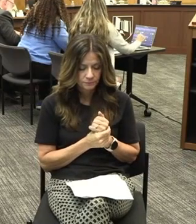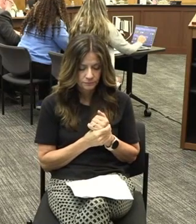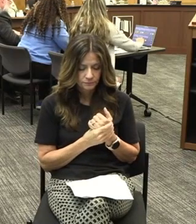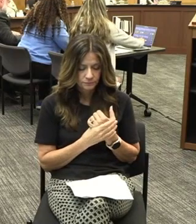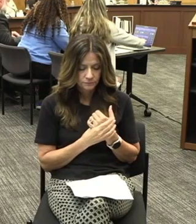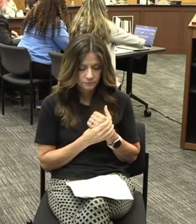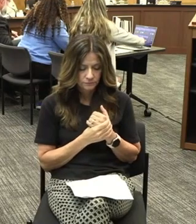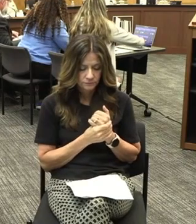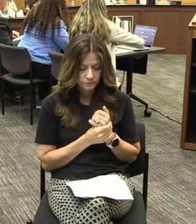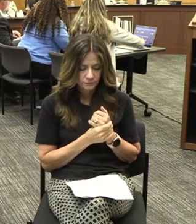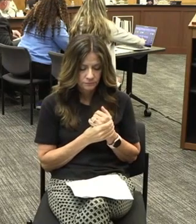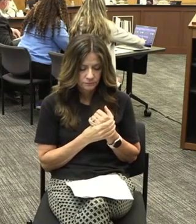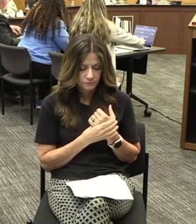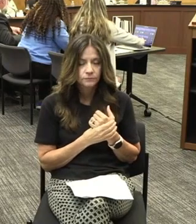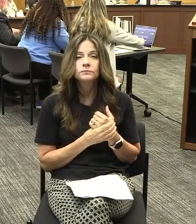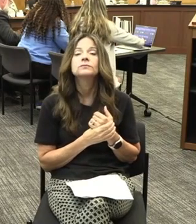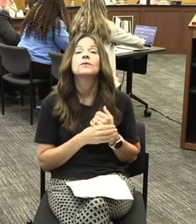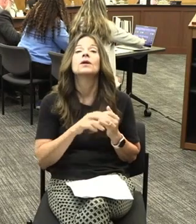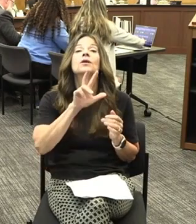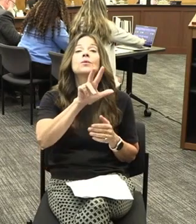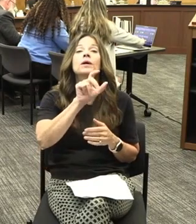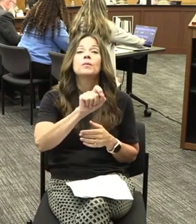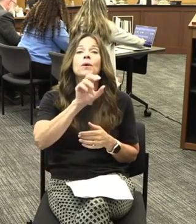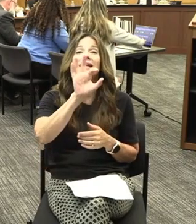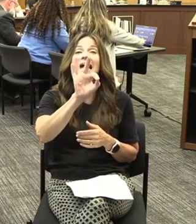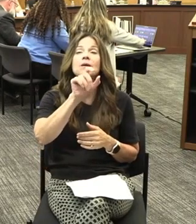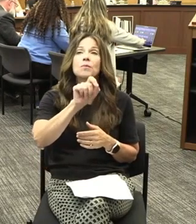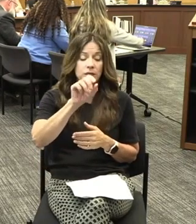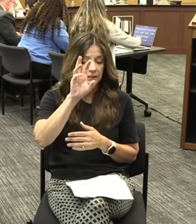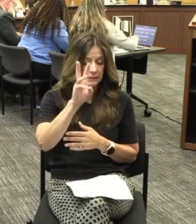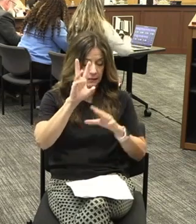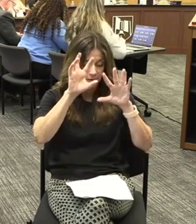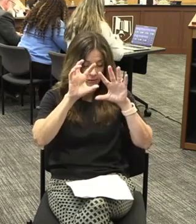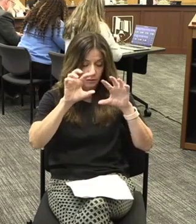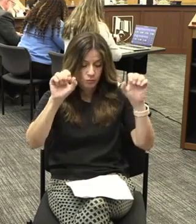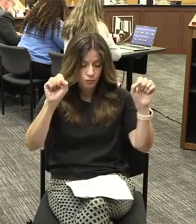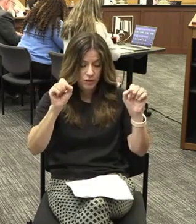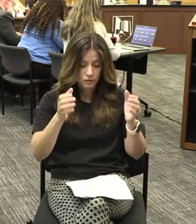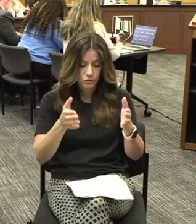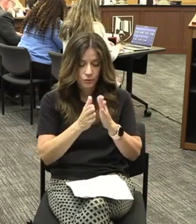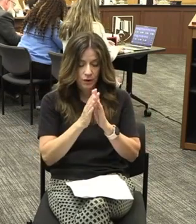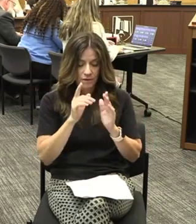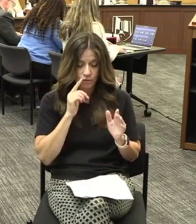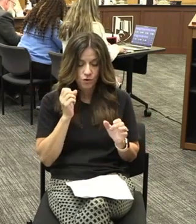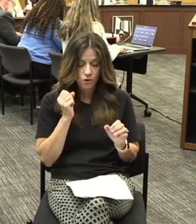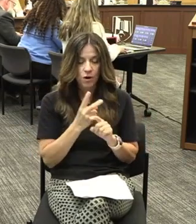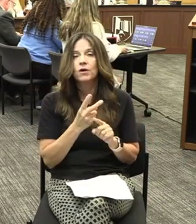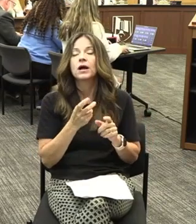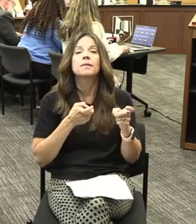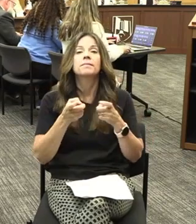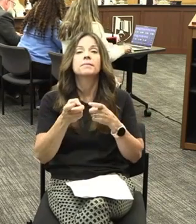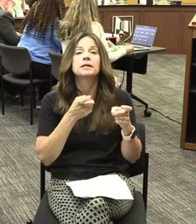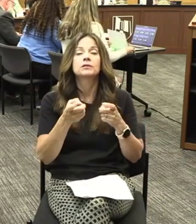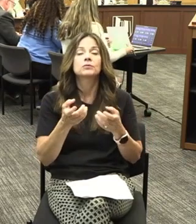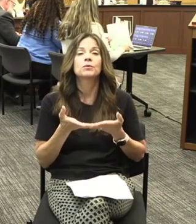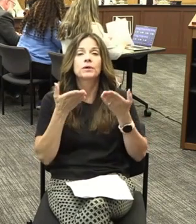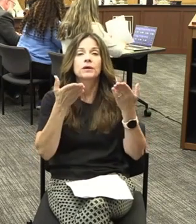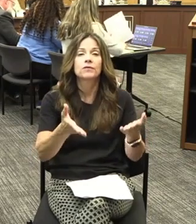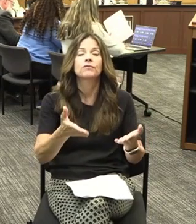So we need a new motion. So 3.9.6, the president requests approval of the administrative recommendation for the fiscal